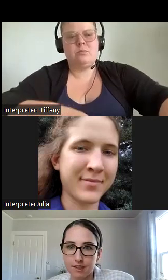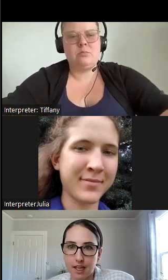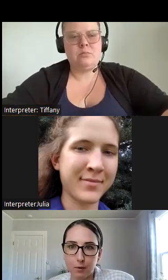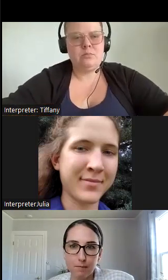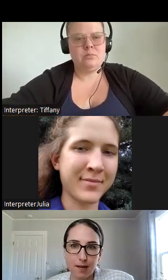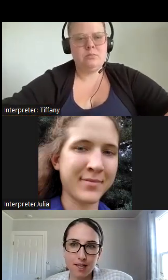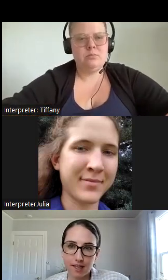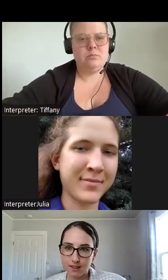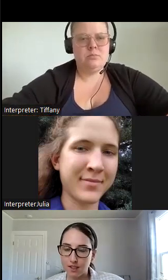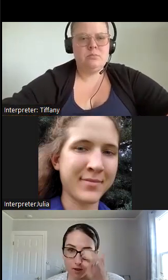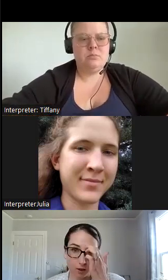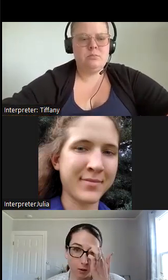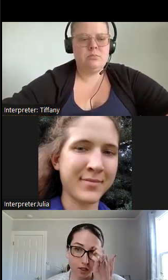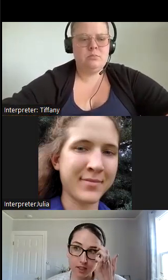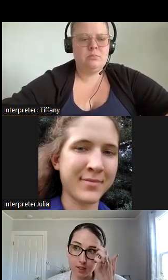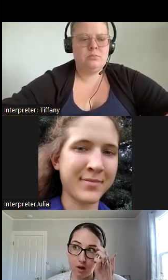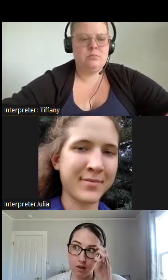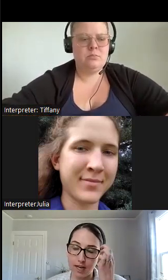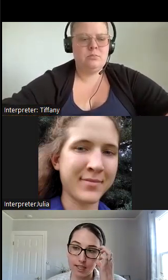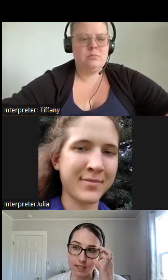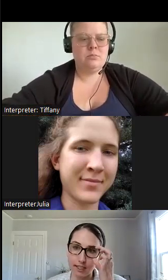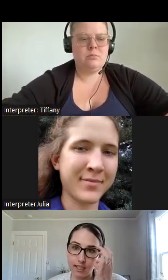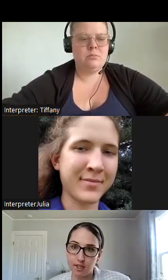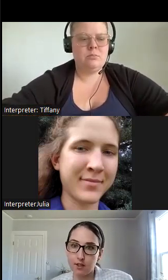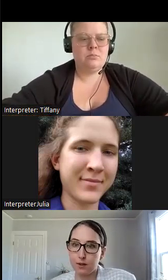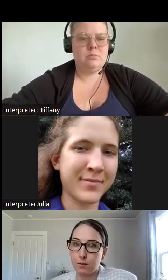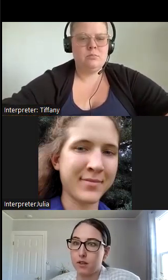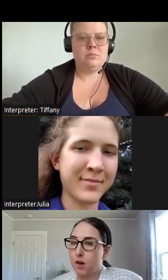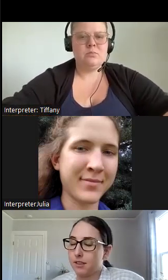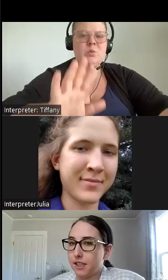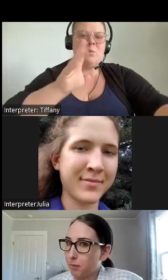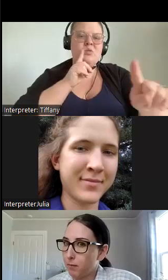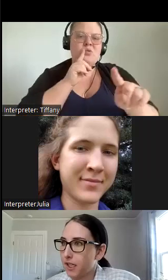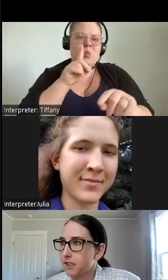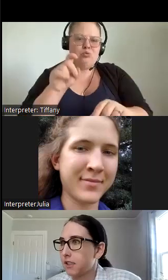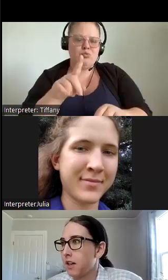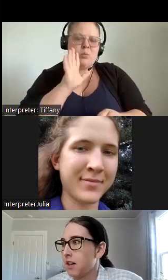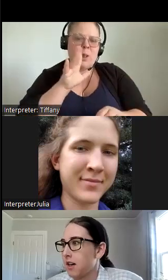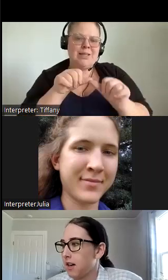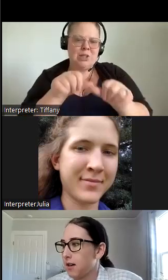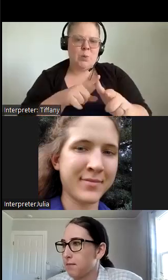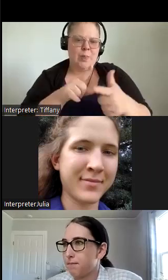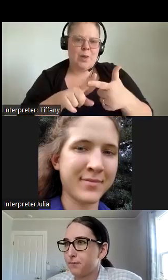Awesome. It looks like we maybe answered those questions. So I'll go ahead and continue, and we can pause in a couple minutes.